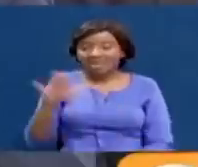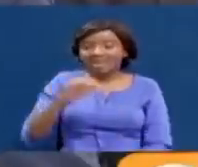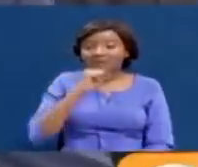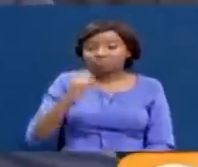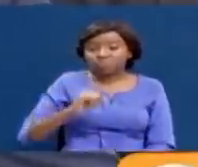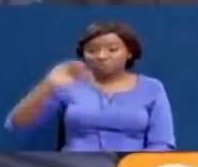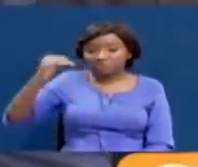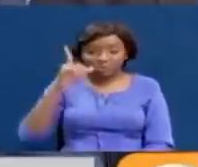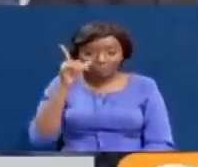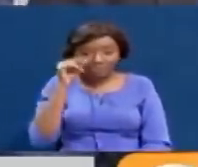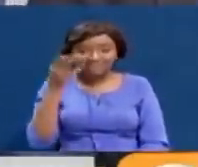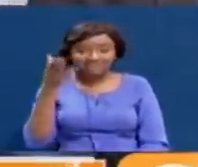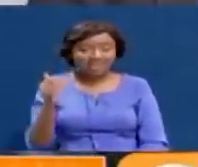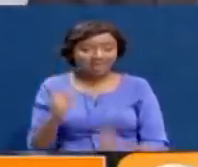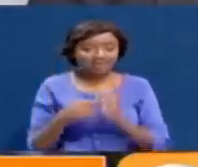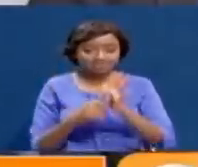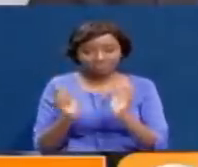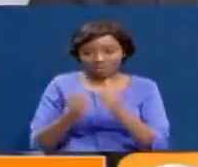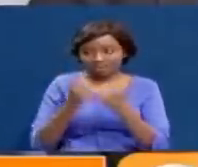Mombasa? For example,